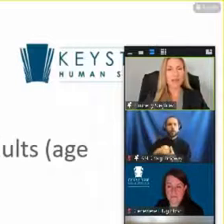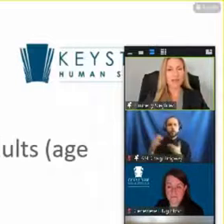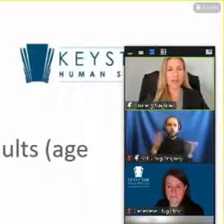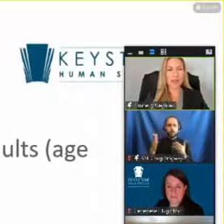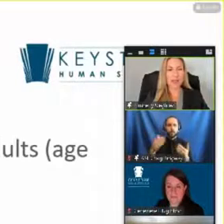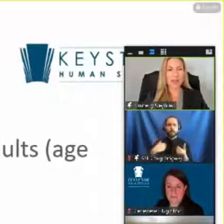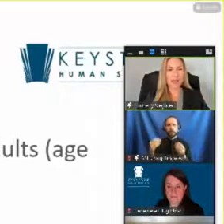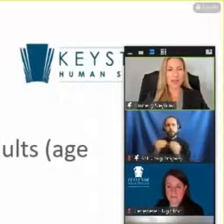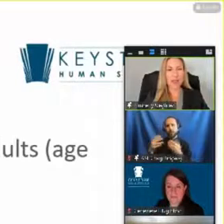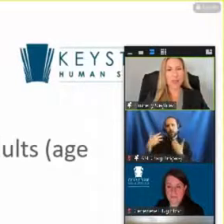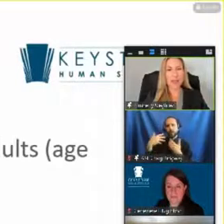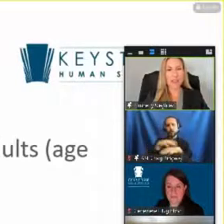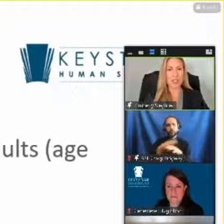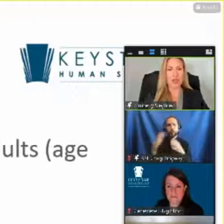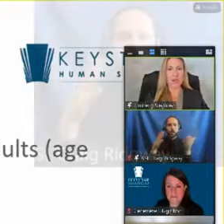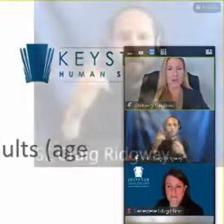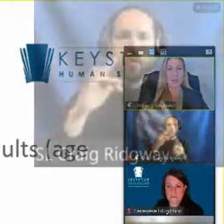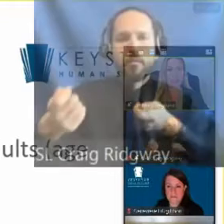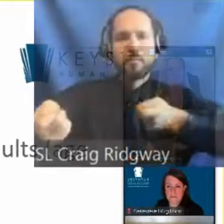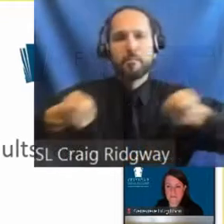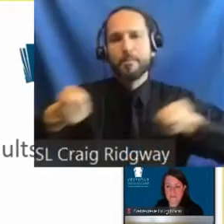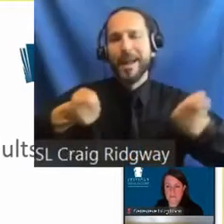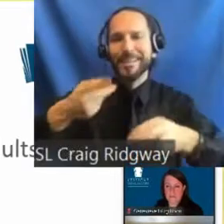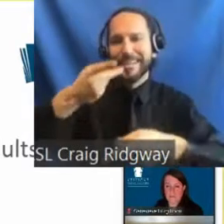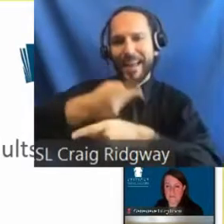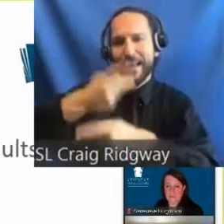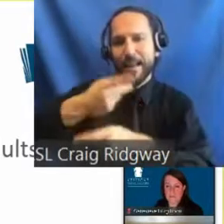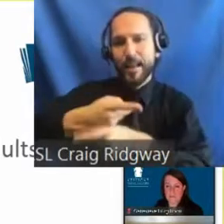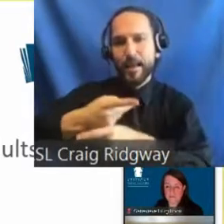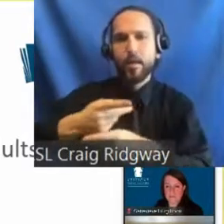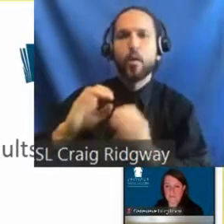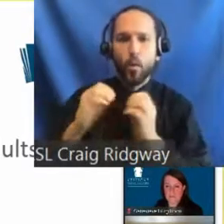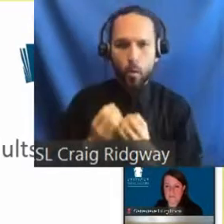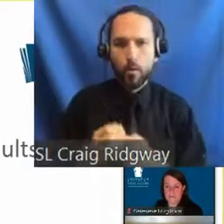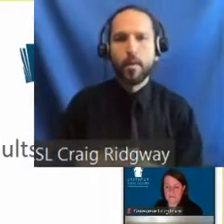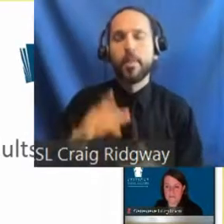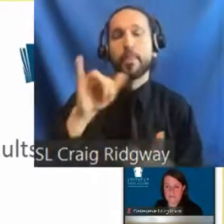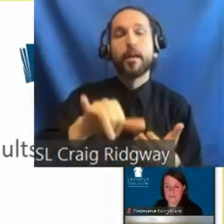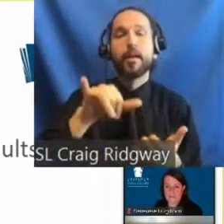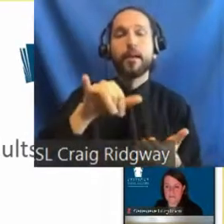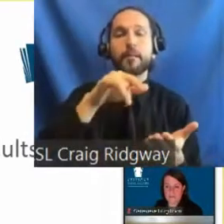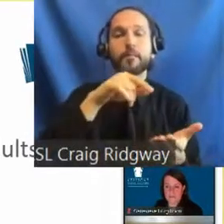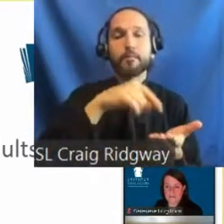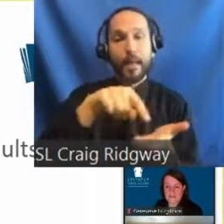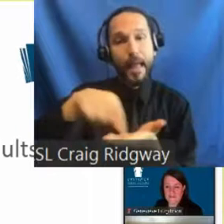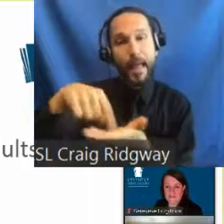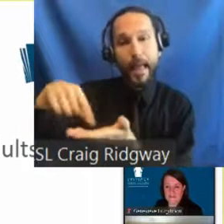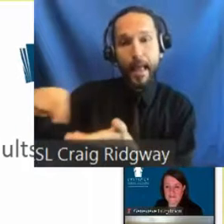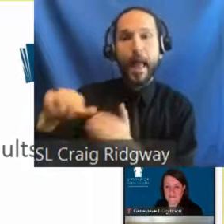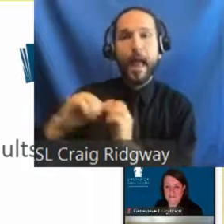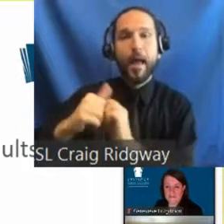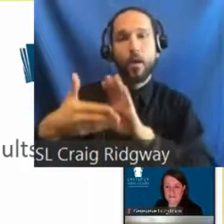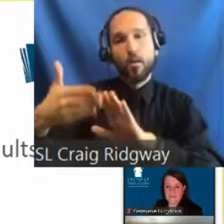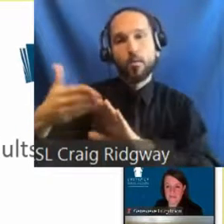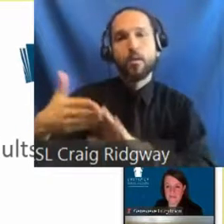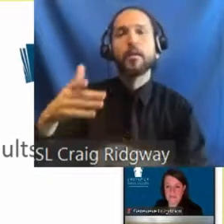integrated system of care as a managed care organization. The capitation payment methodology by which it operates allows